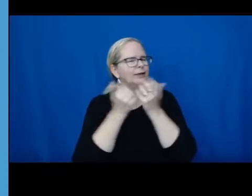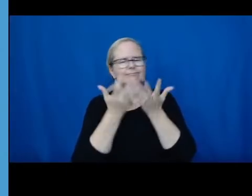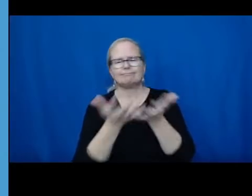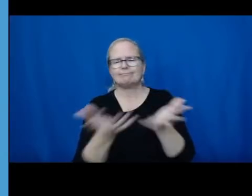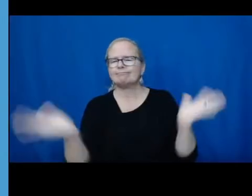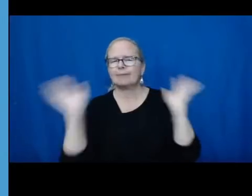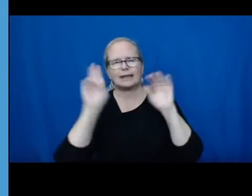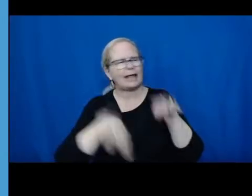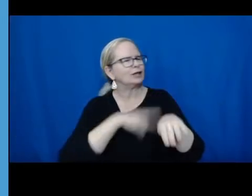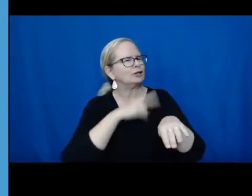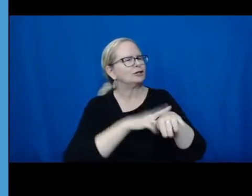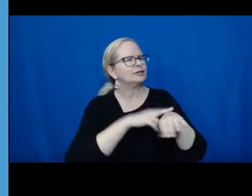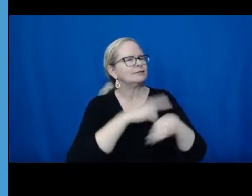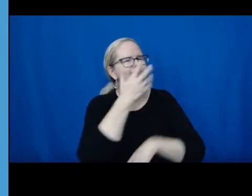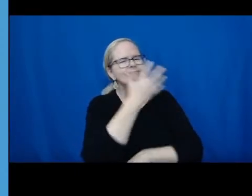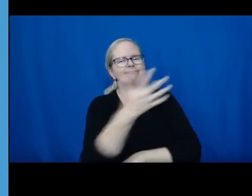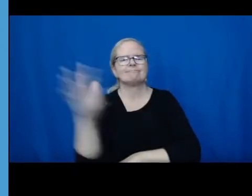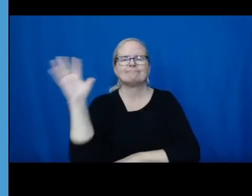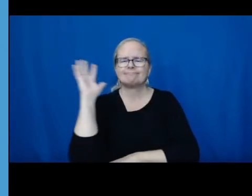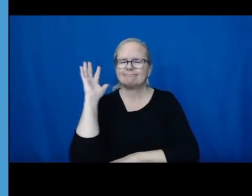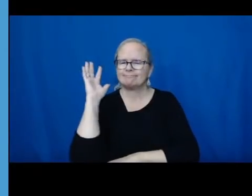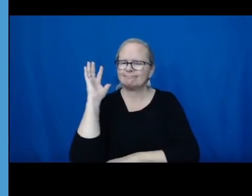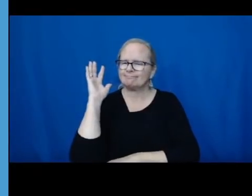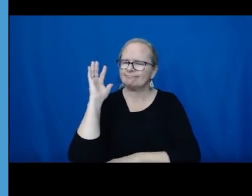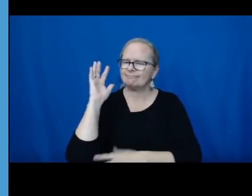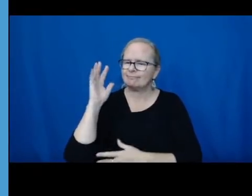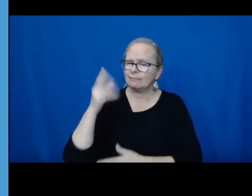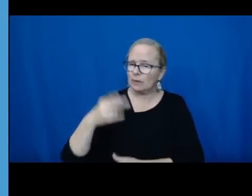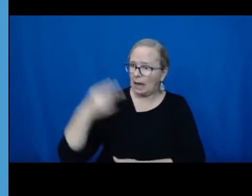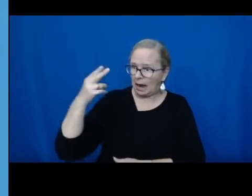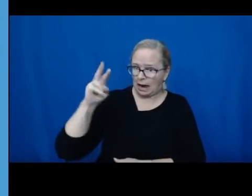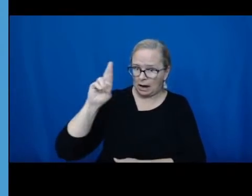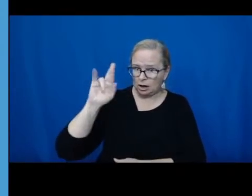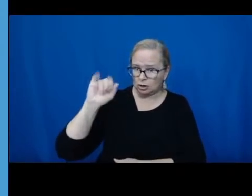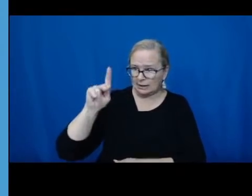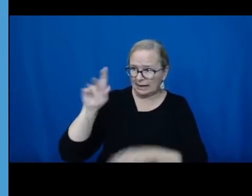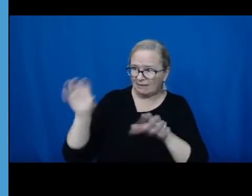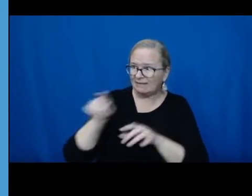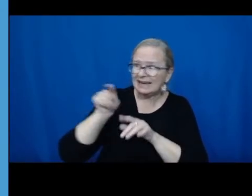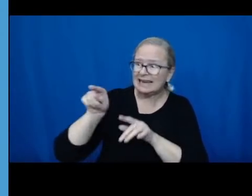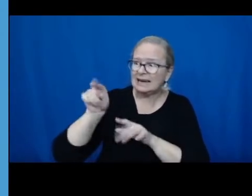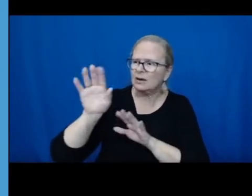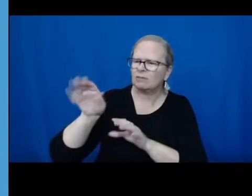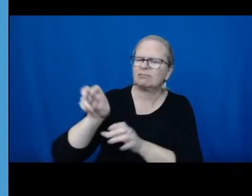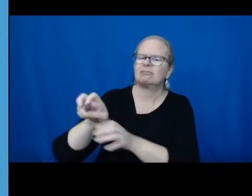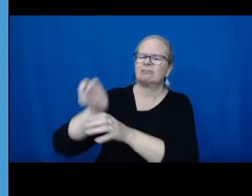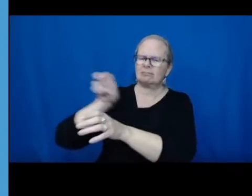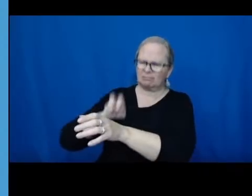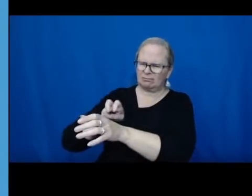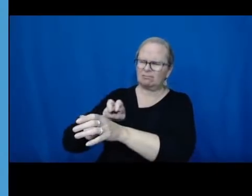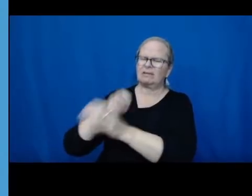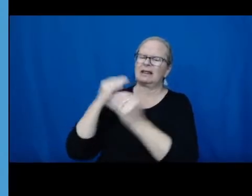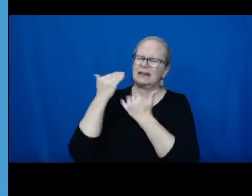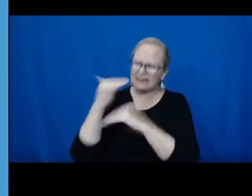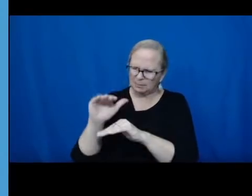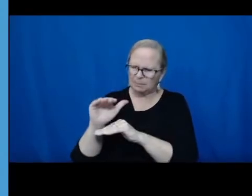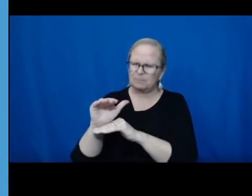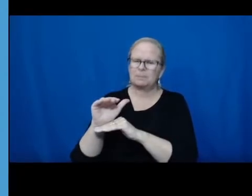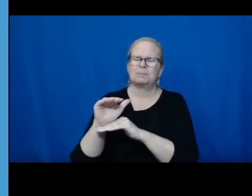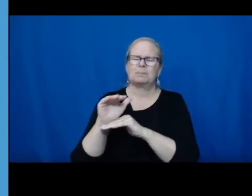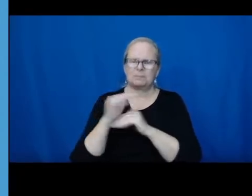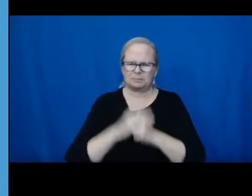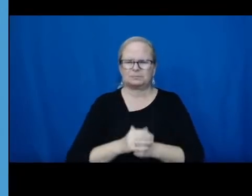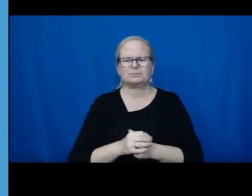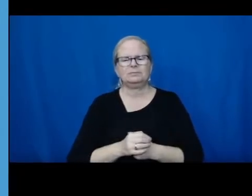ones. And remember, and remind your humans and yourself that individually we can